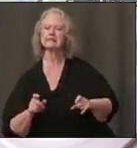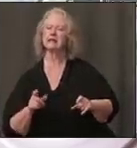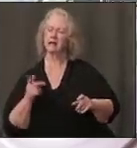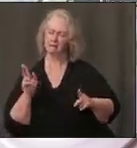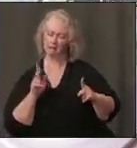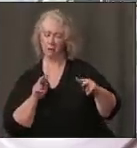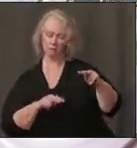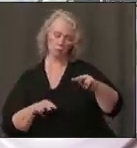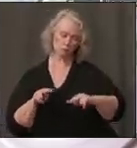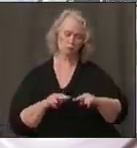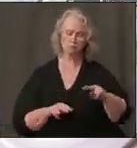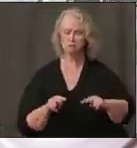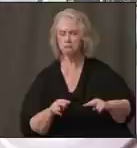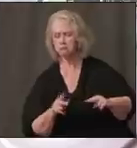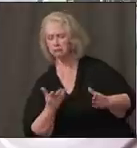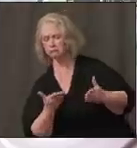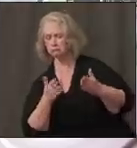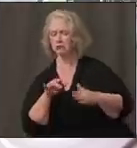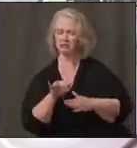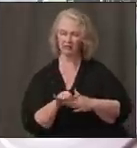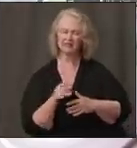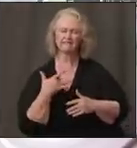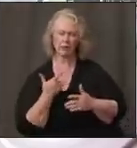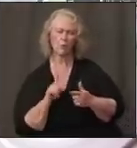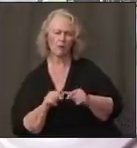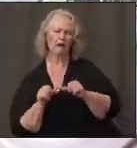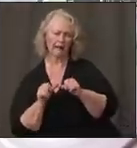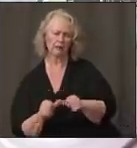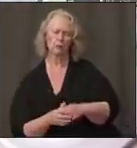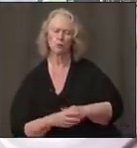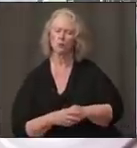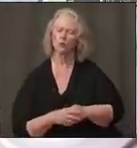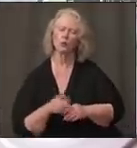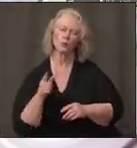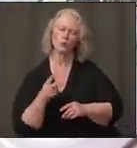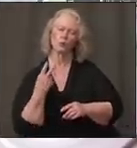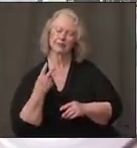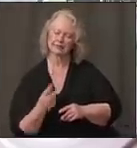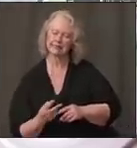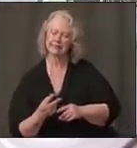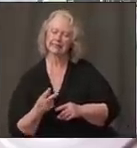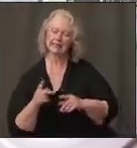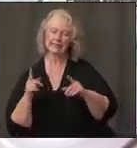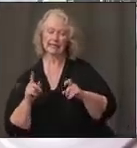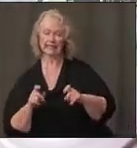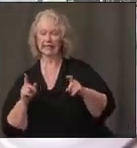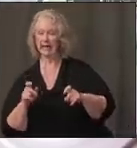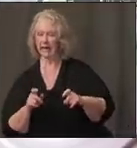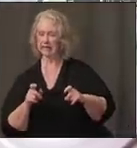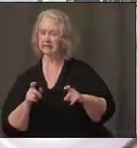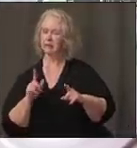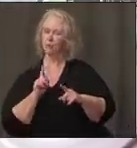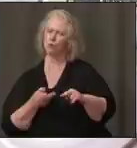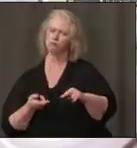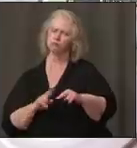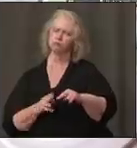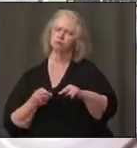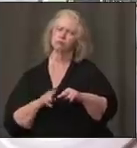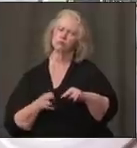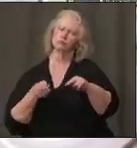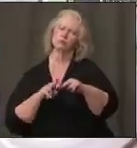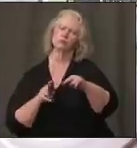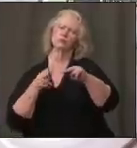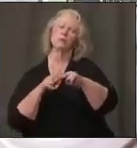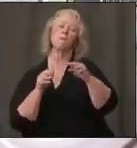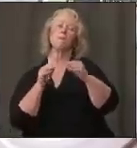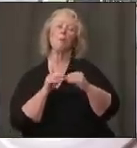at this prescribed, and it's going to build quickly. I think you're going to see testing capacity as we head into the summer ramp very quickly as you